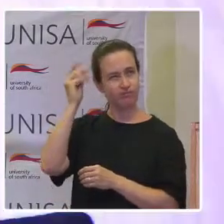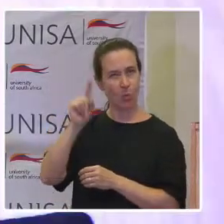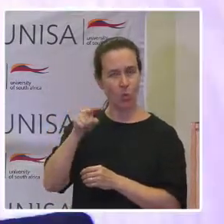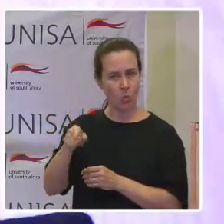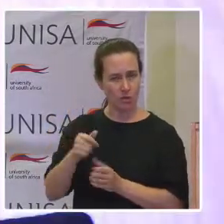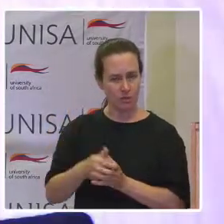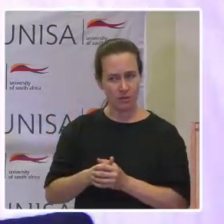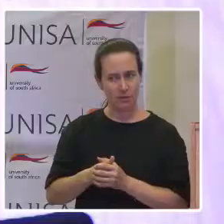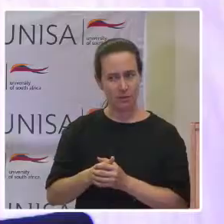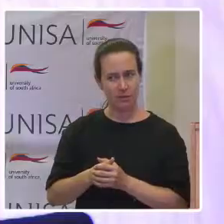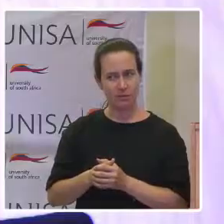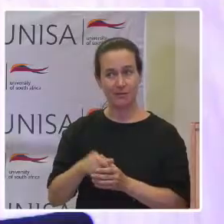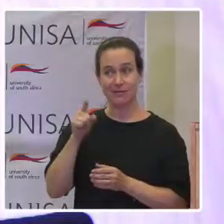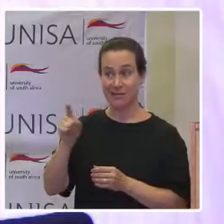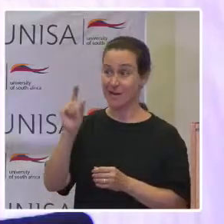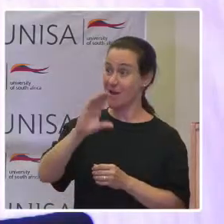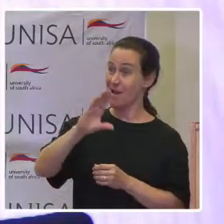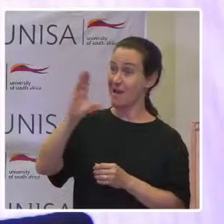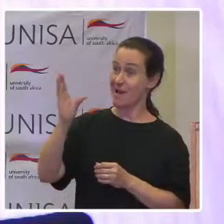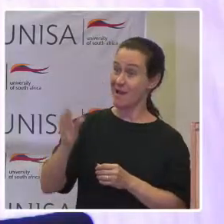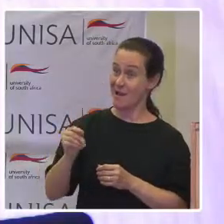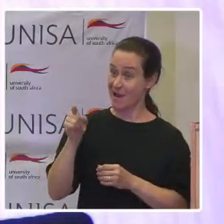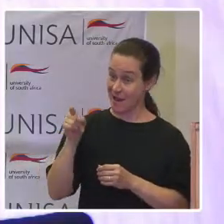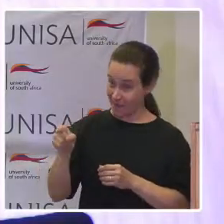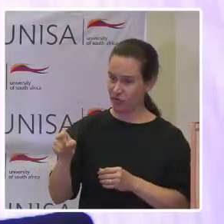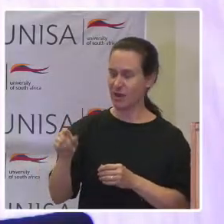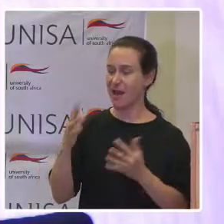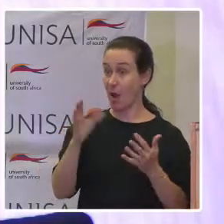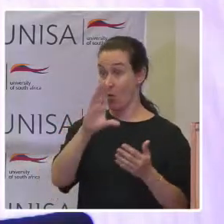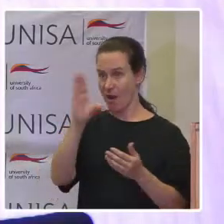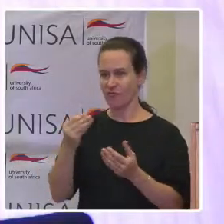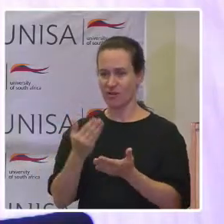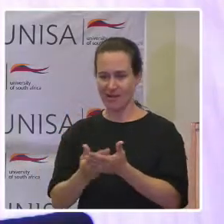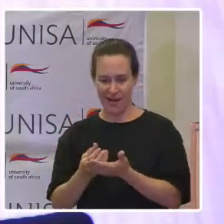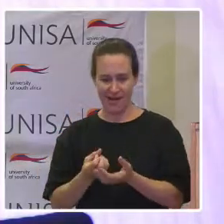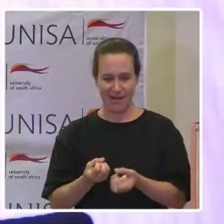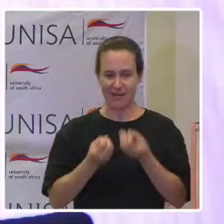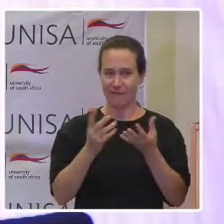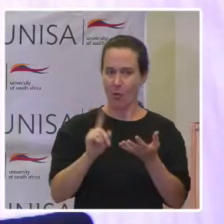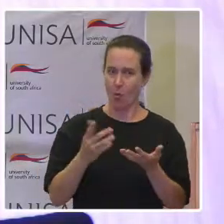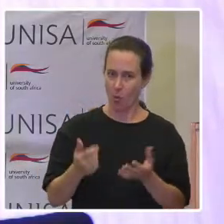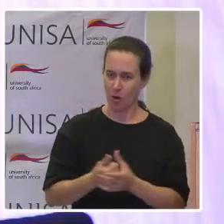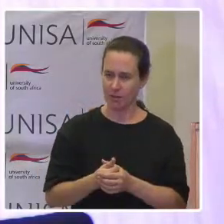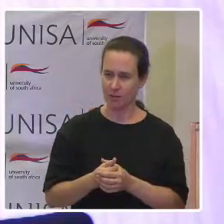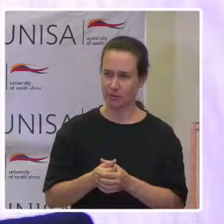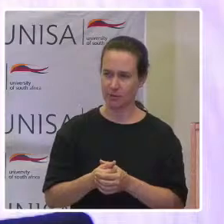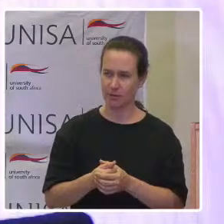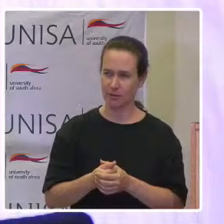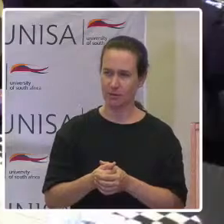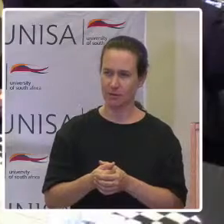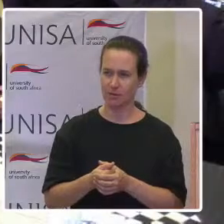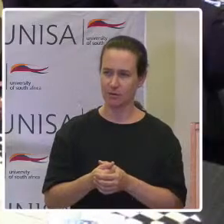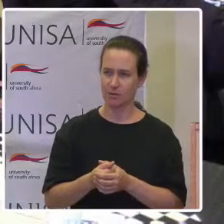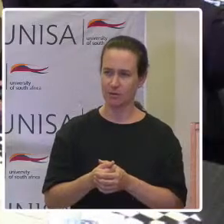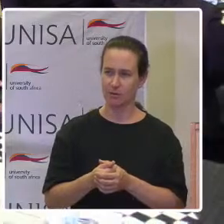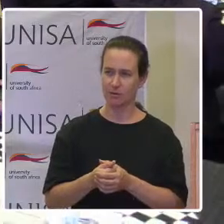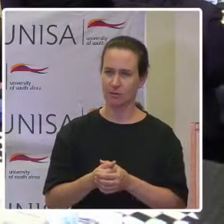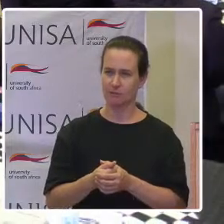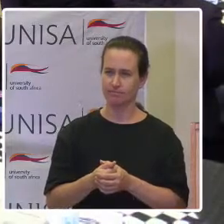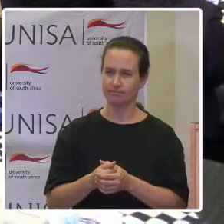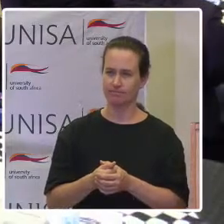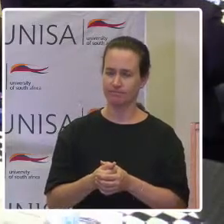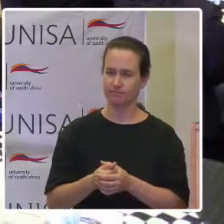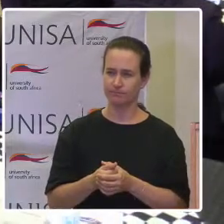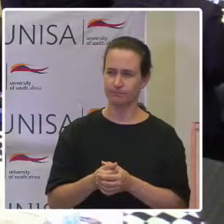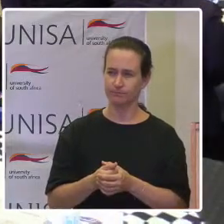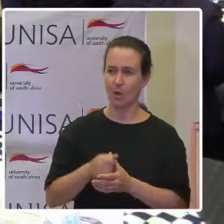the continental determined contribution? When we consider from land, we want to the national